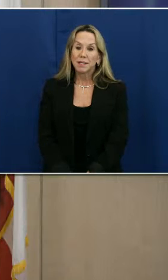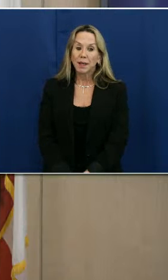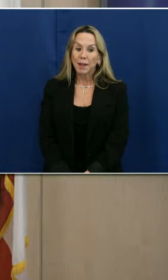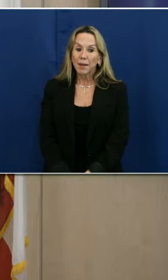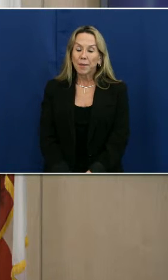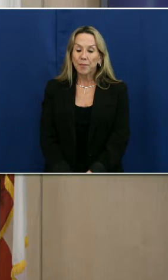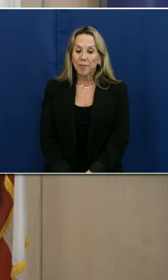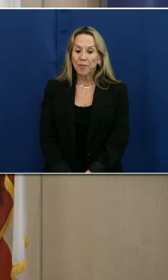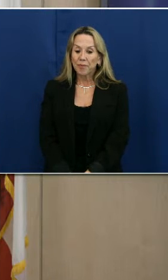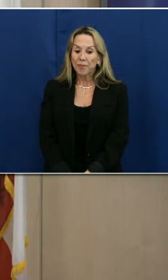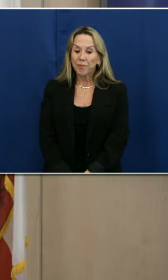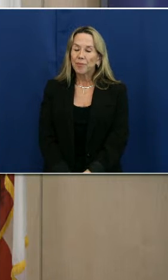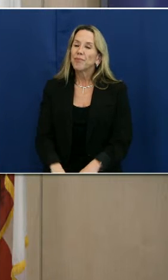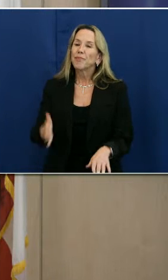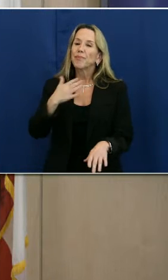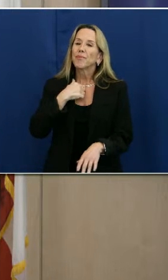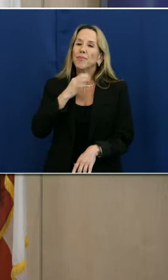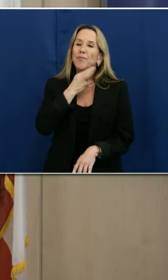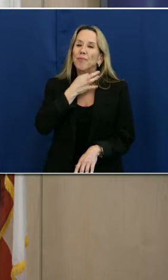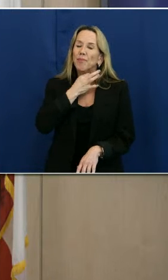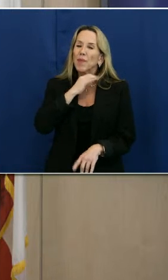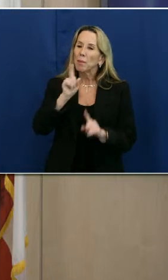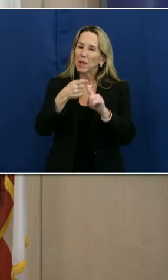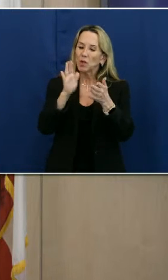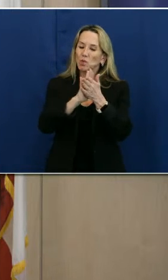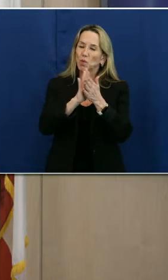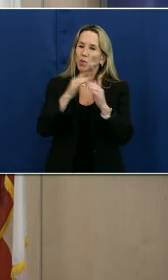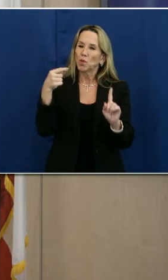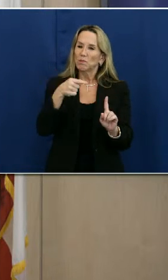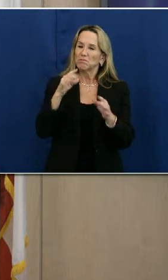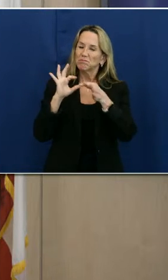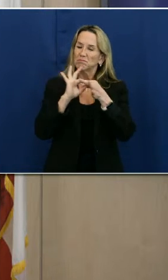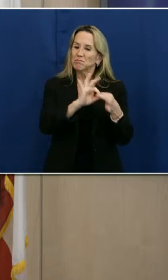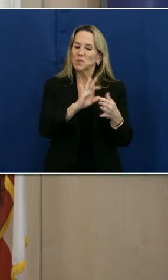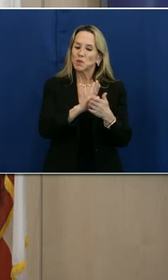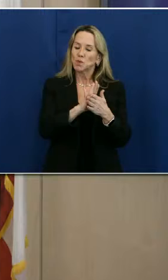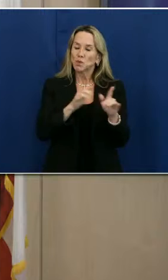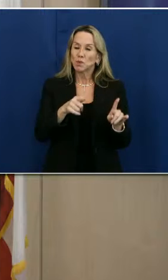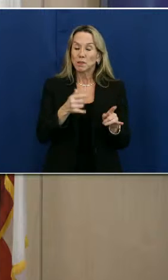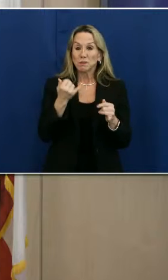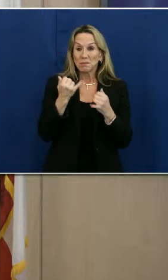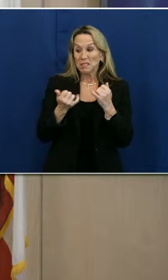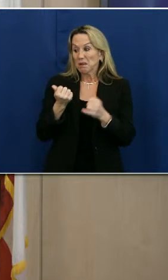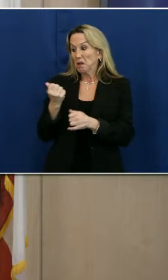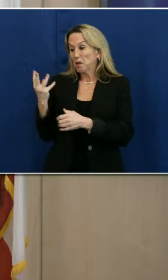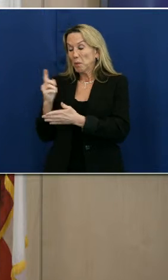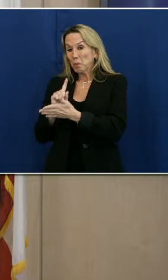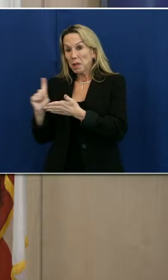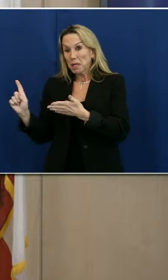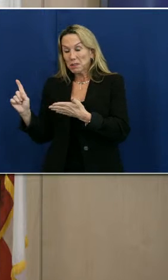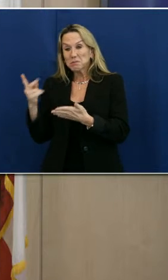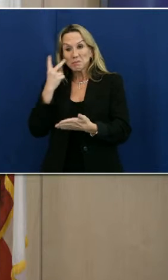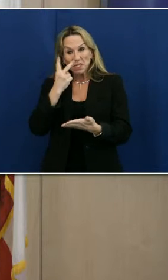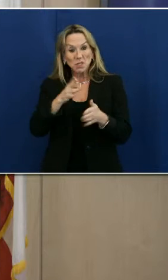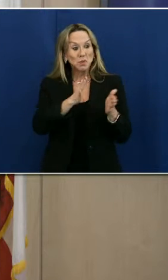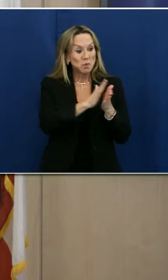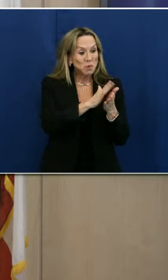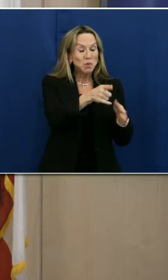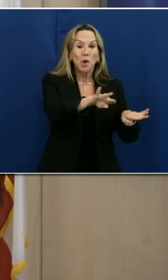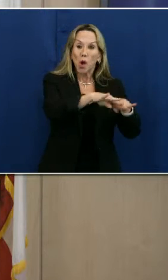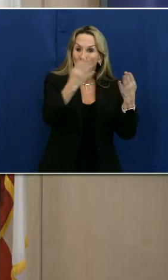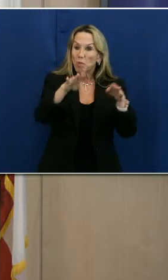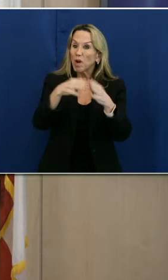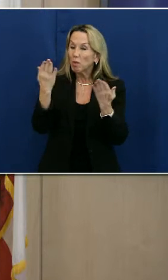I have a question about schools. In the past couple of weeks, some schools have opened for